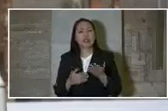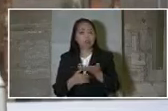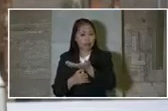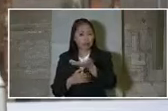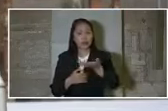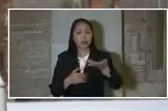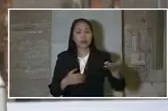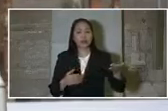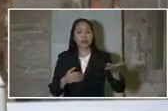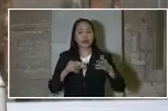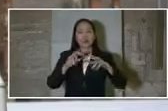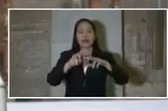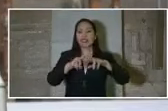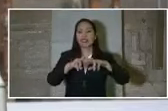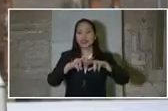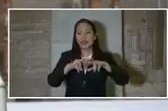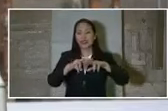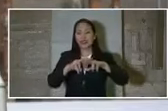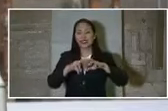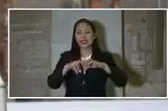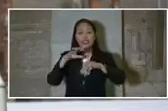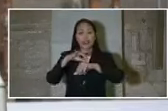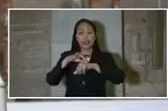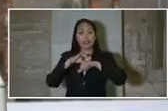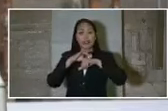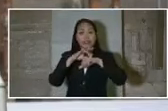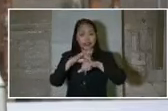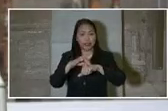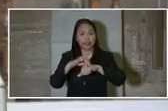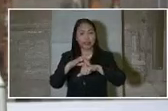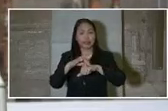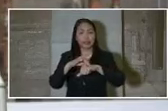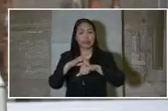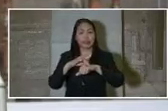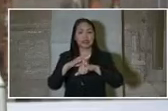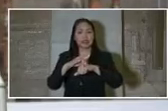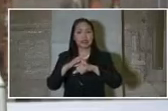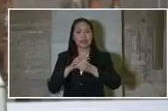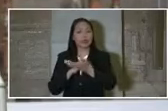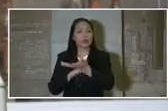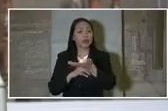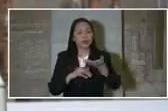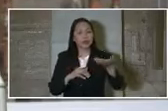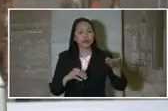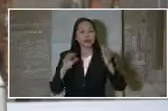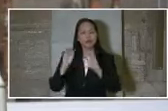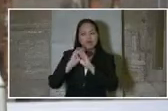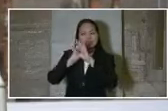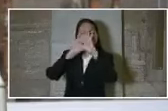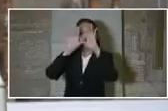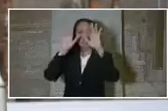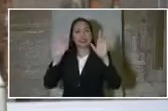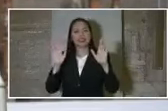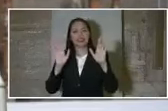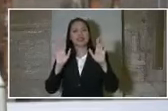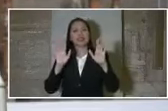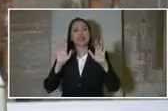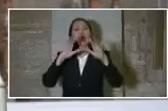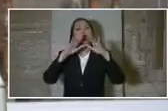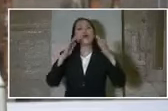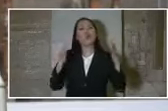are the salt of the earth. You are the light of